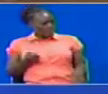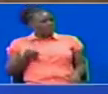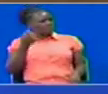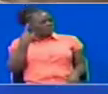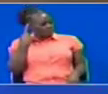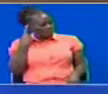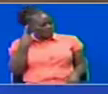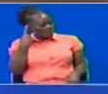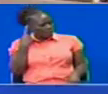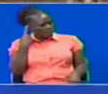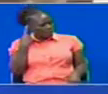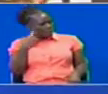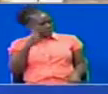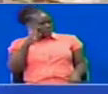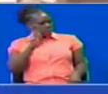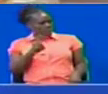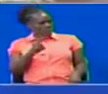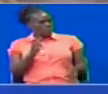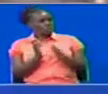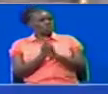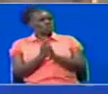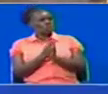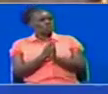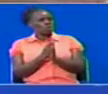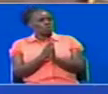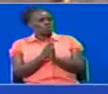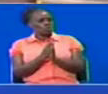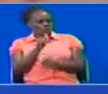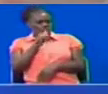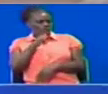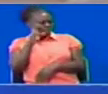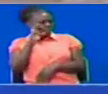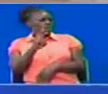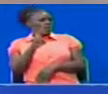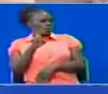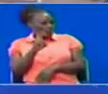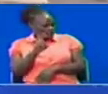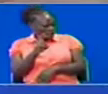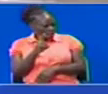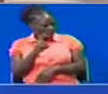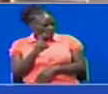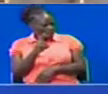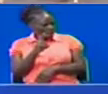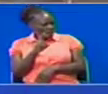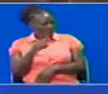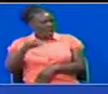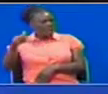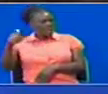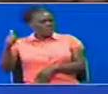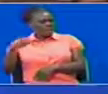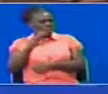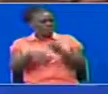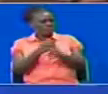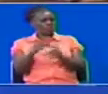realize, nikaona siri. Nikaona tu siri, nikajua, reason movies za majuu na zetu